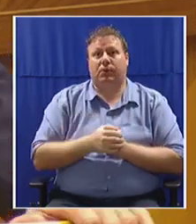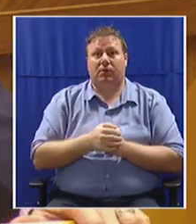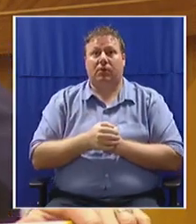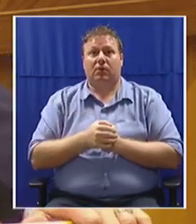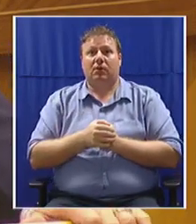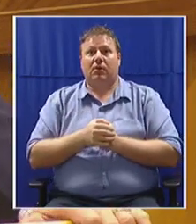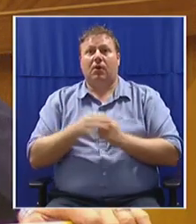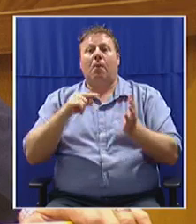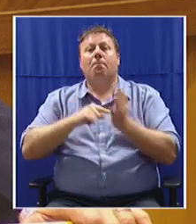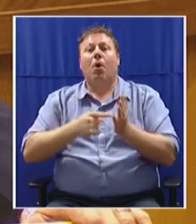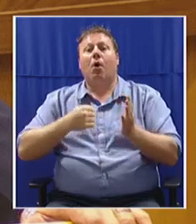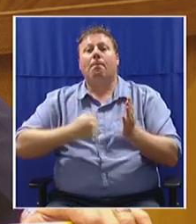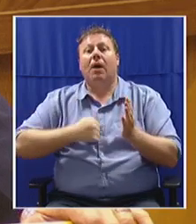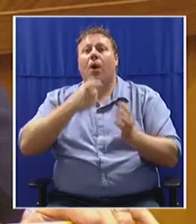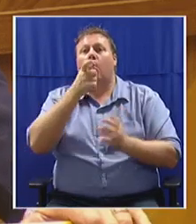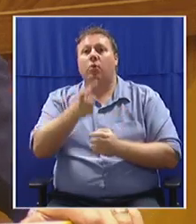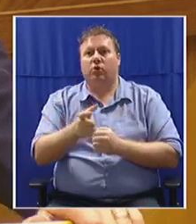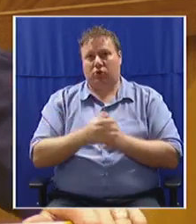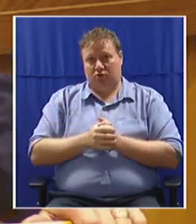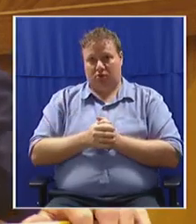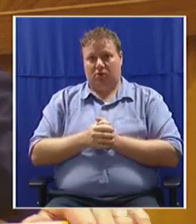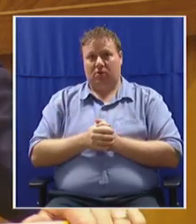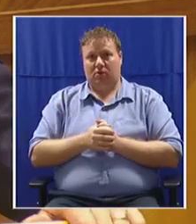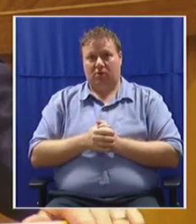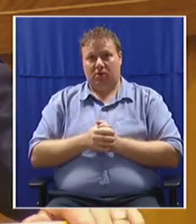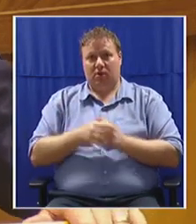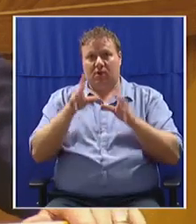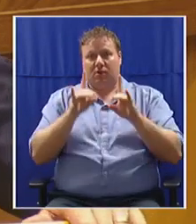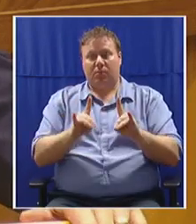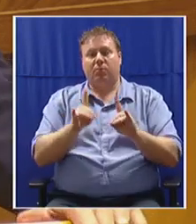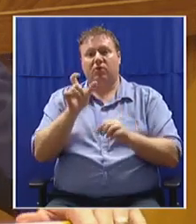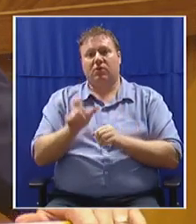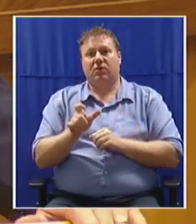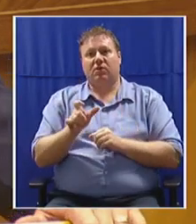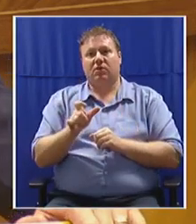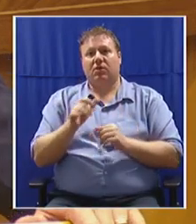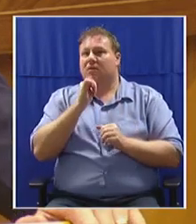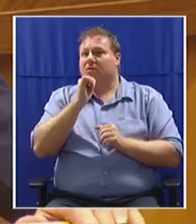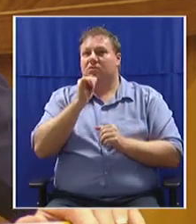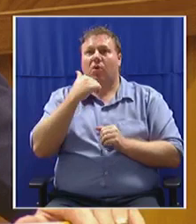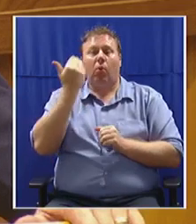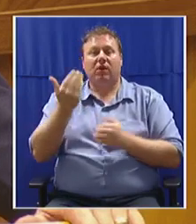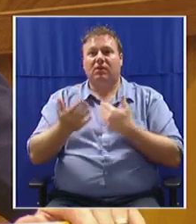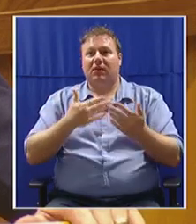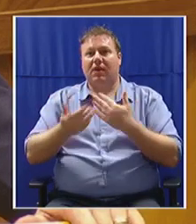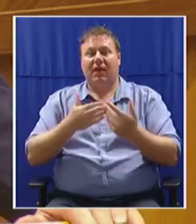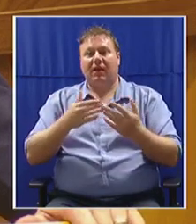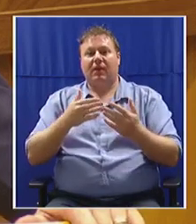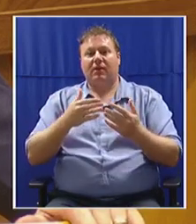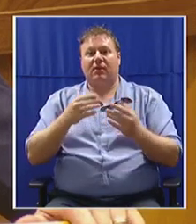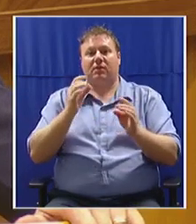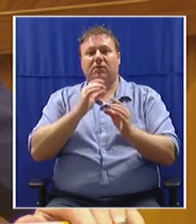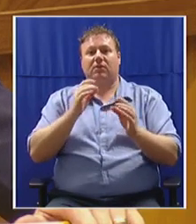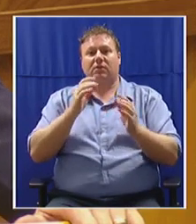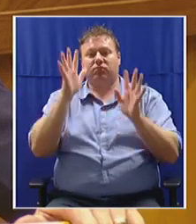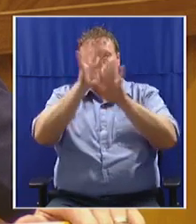mark my words. Voorsitter, daar moet geen onduidelikheid wees nie. Daar is mense wat dink, as daar